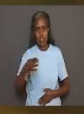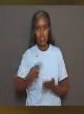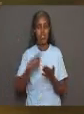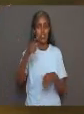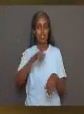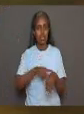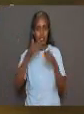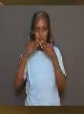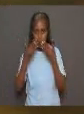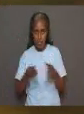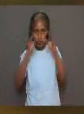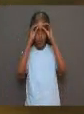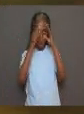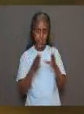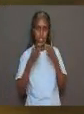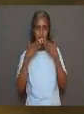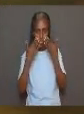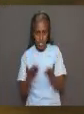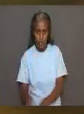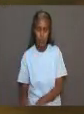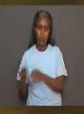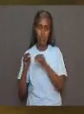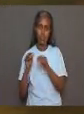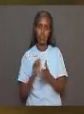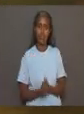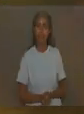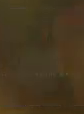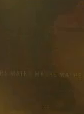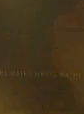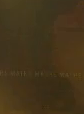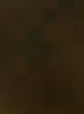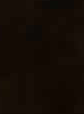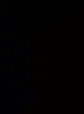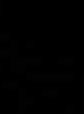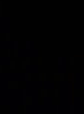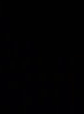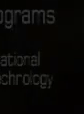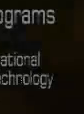Until next time, thank you, teacher. Thank you, students.